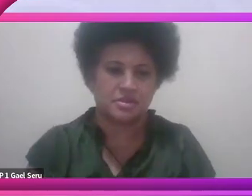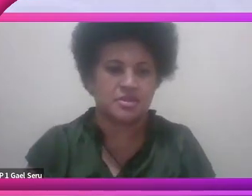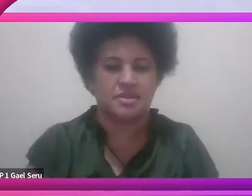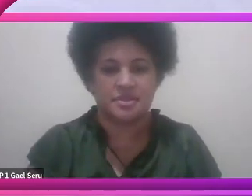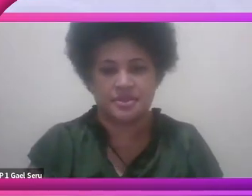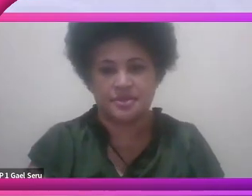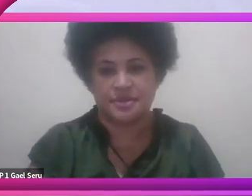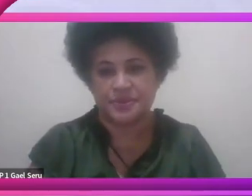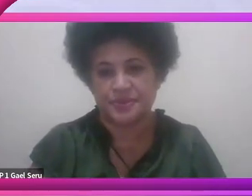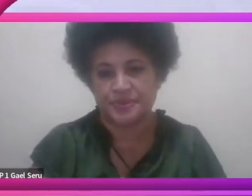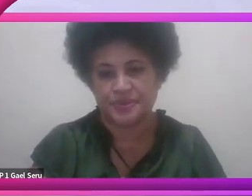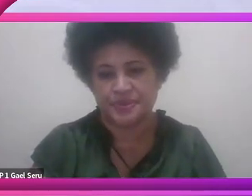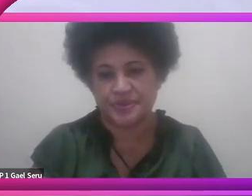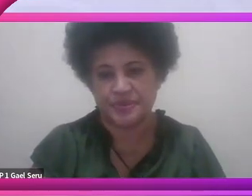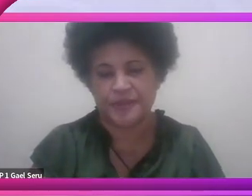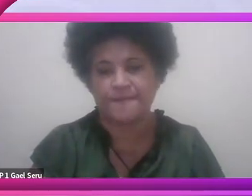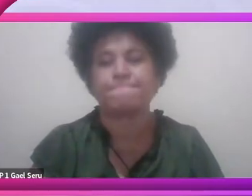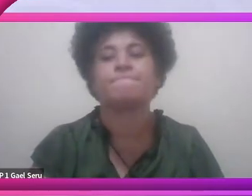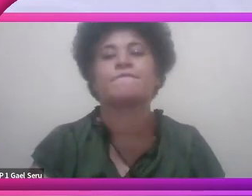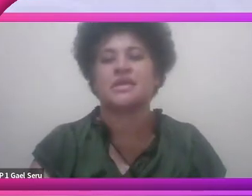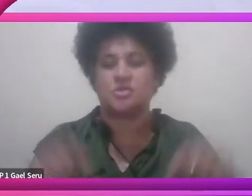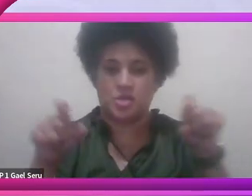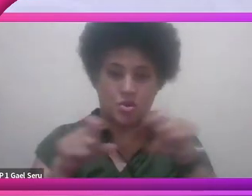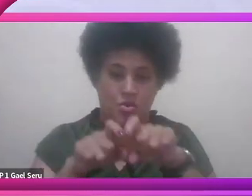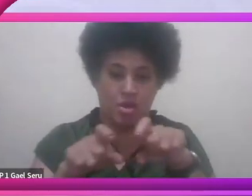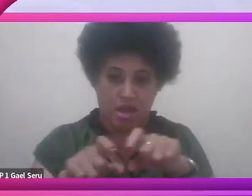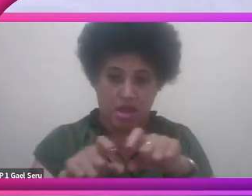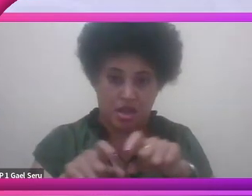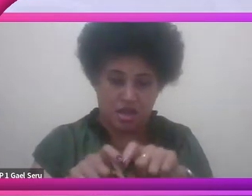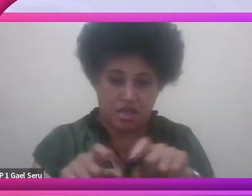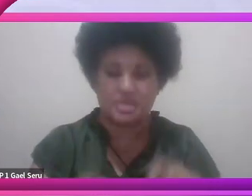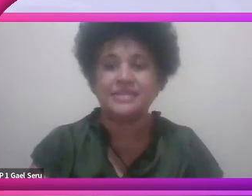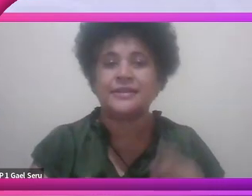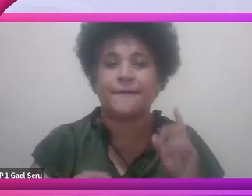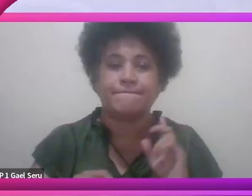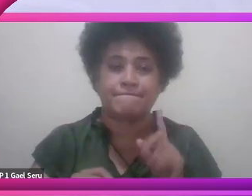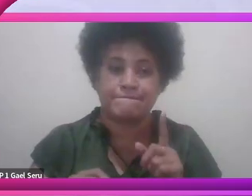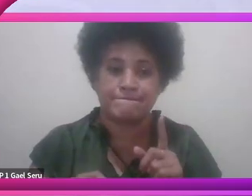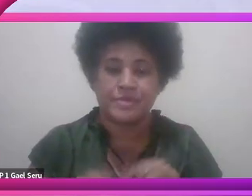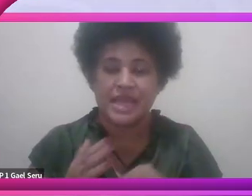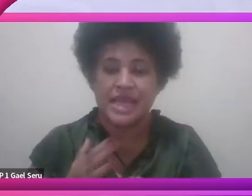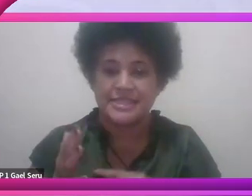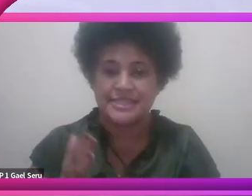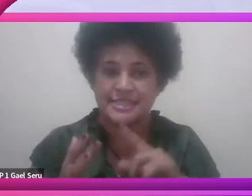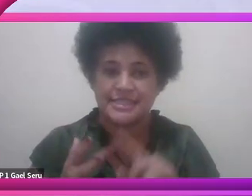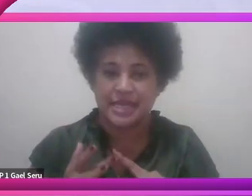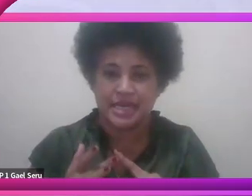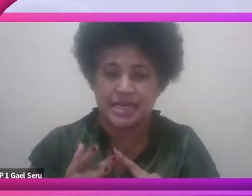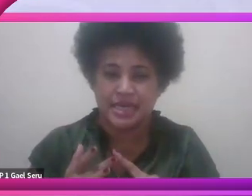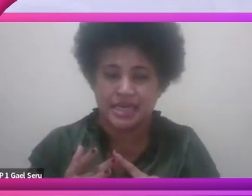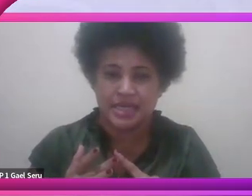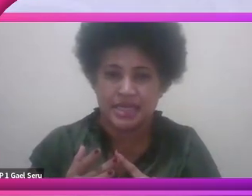please. So the most common, press one more. So the most common of STI, they divide into